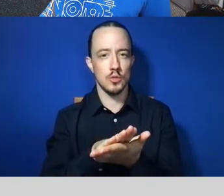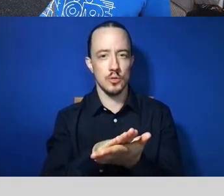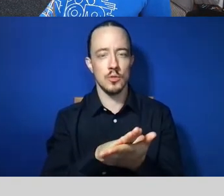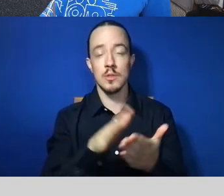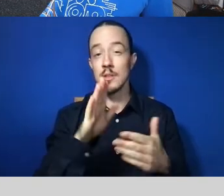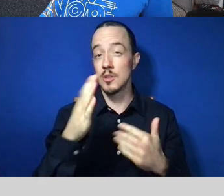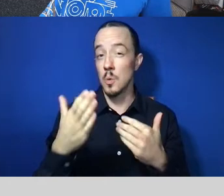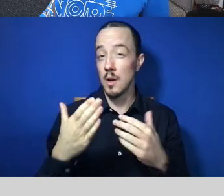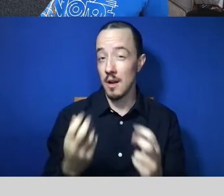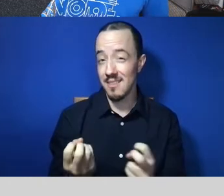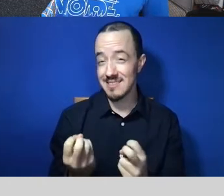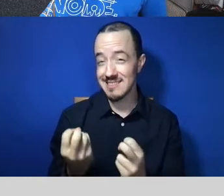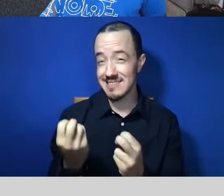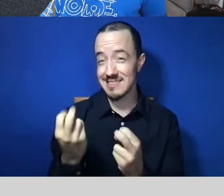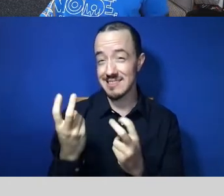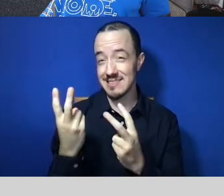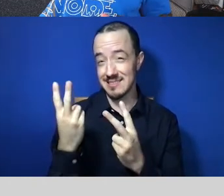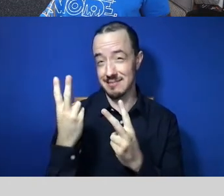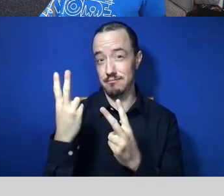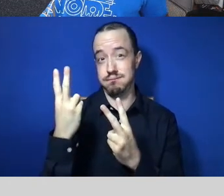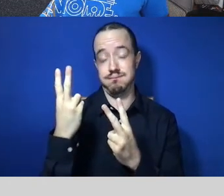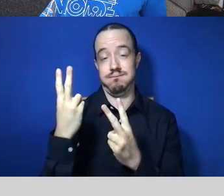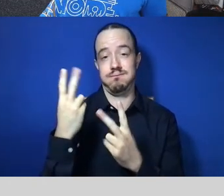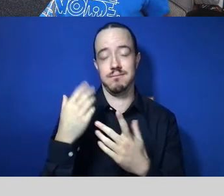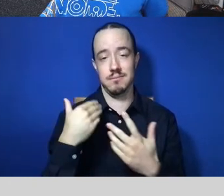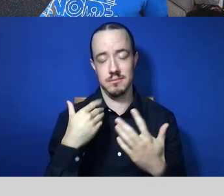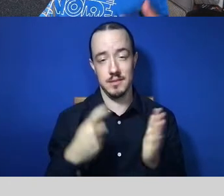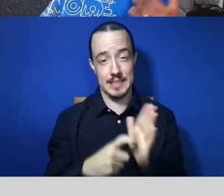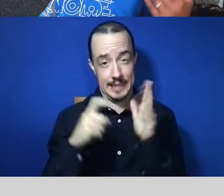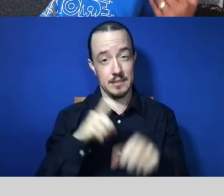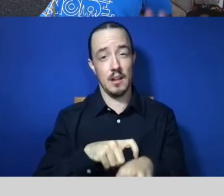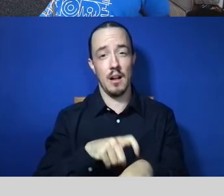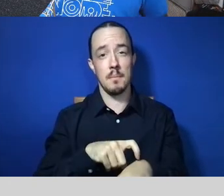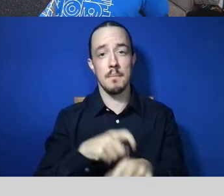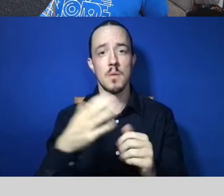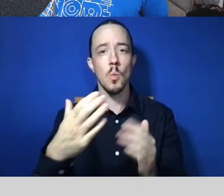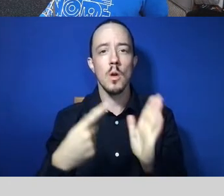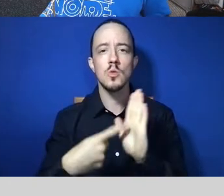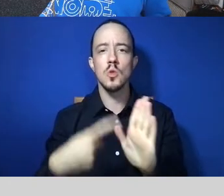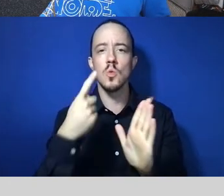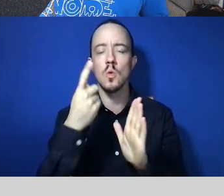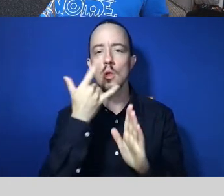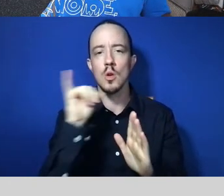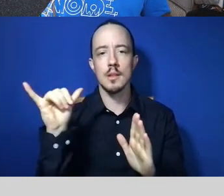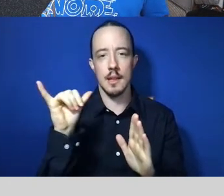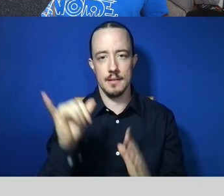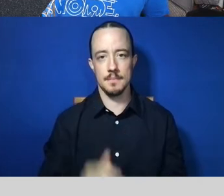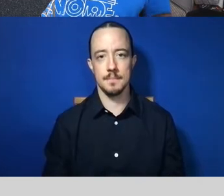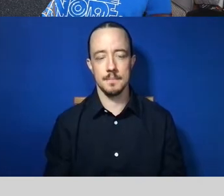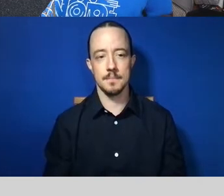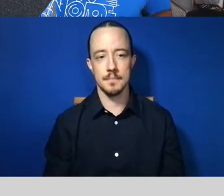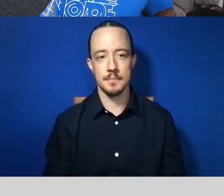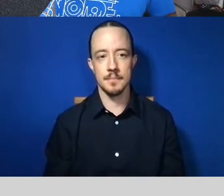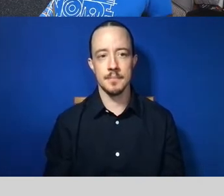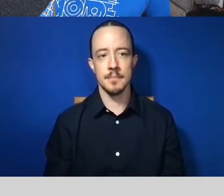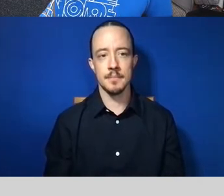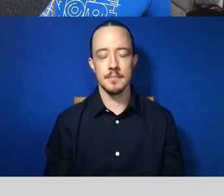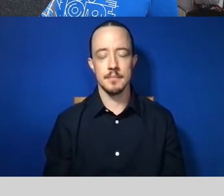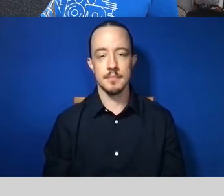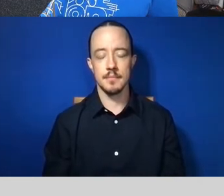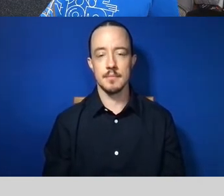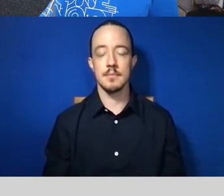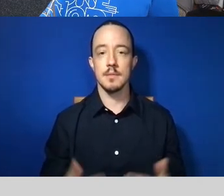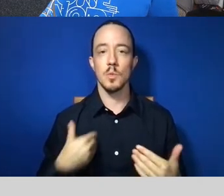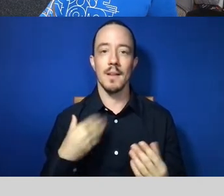this to Elasticsearch takes a few minutes. So I've gone ahead and already done that, but I want to show you what that process looks